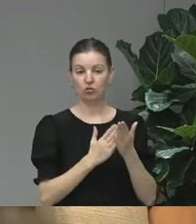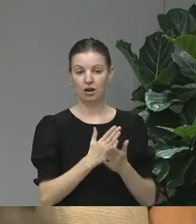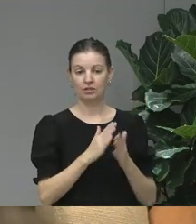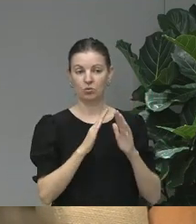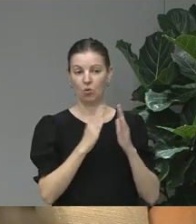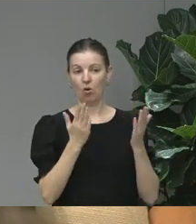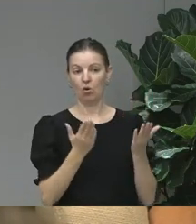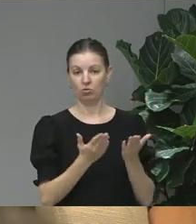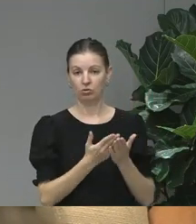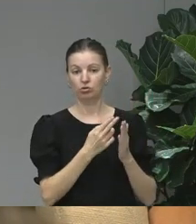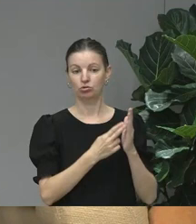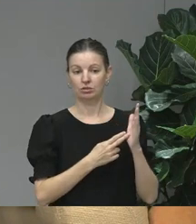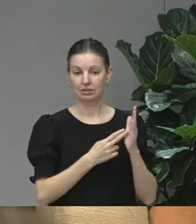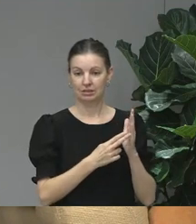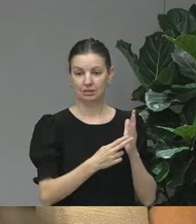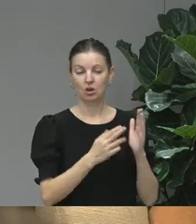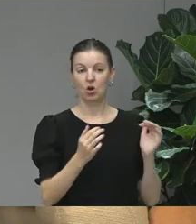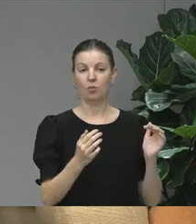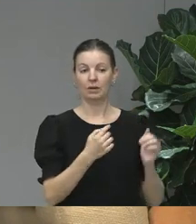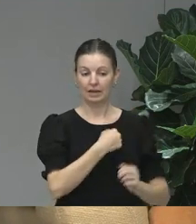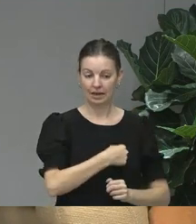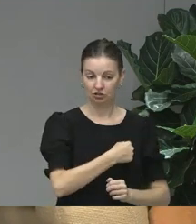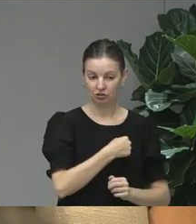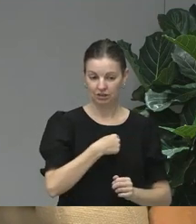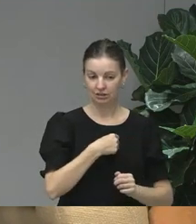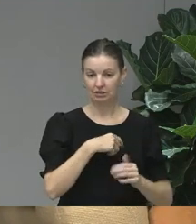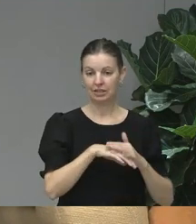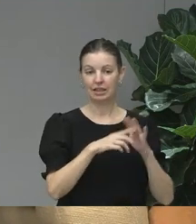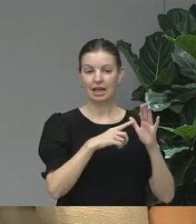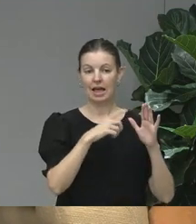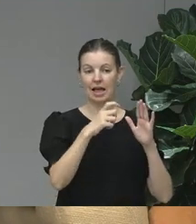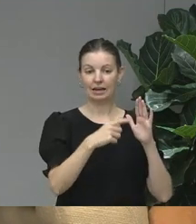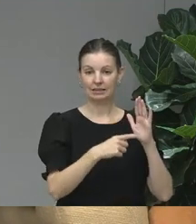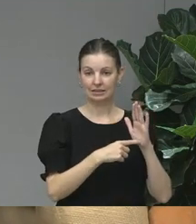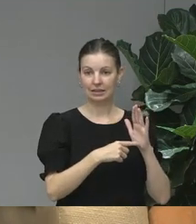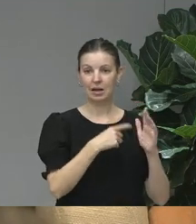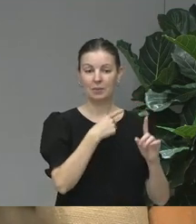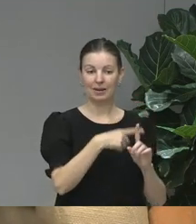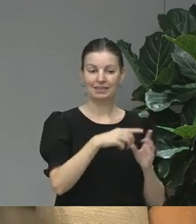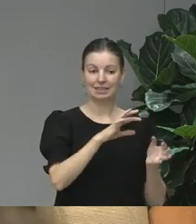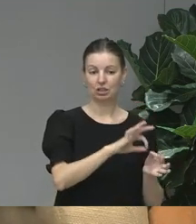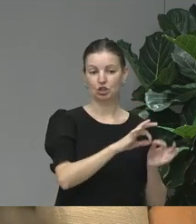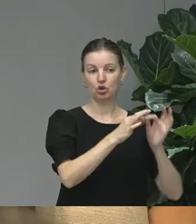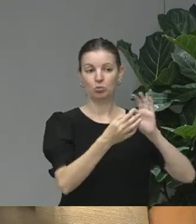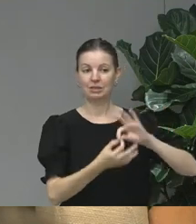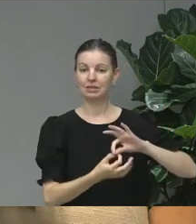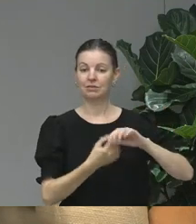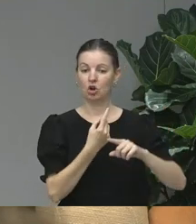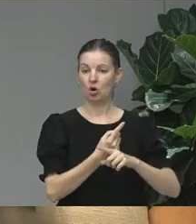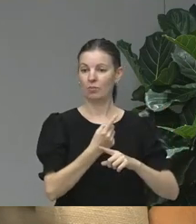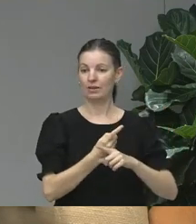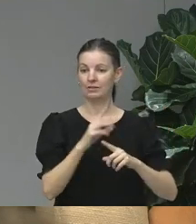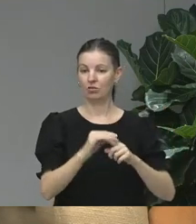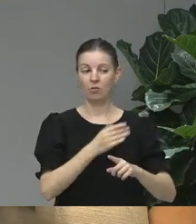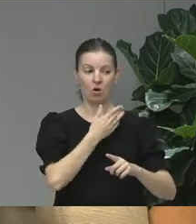the treaty obligations, the act that we're proposing, and also interpretative comments that are made over the years. So